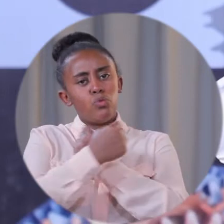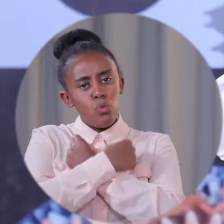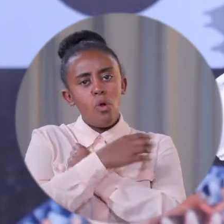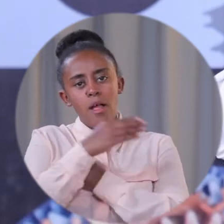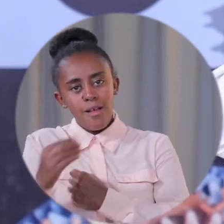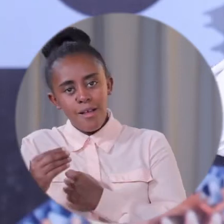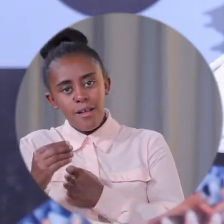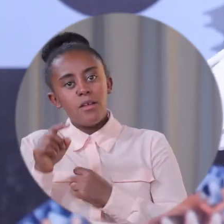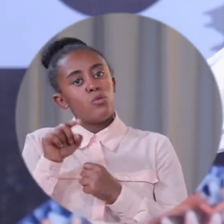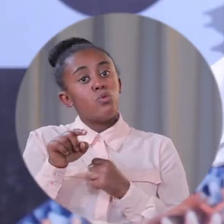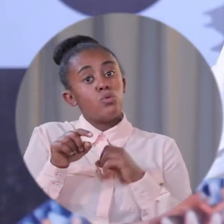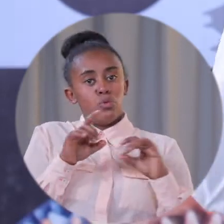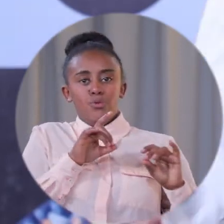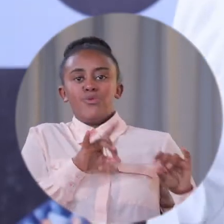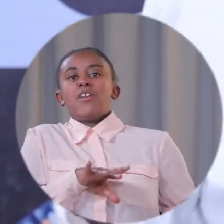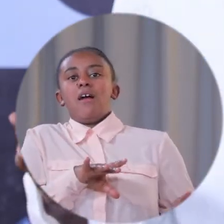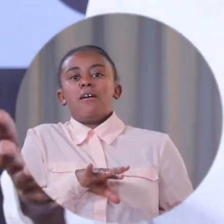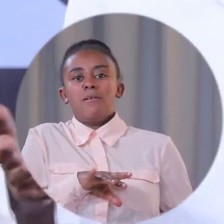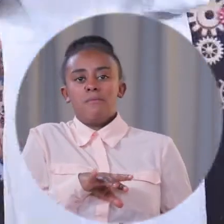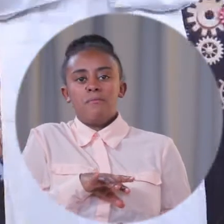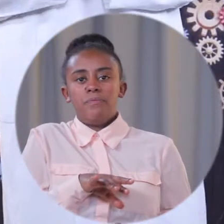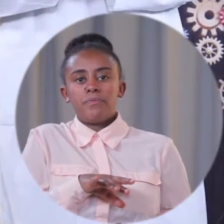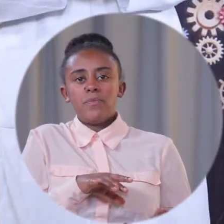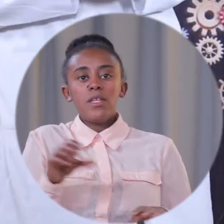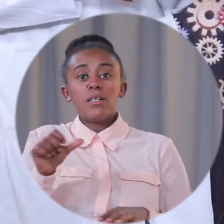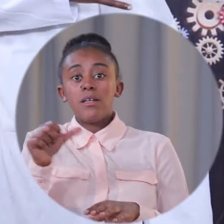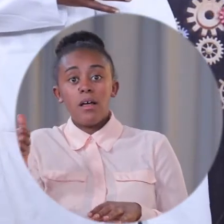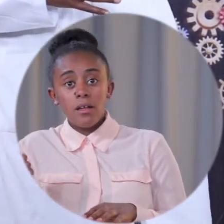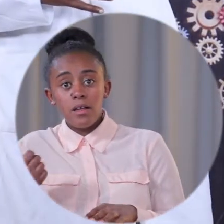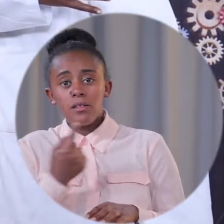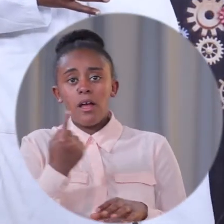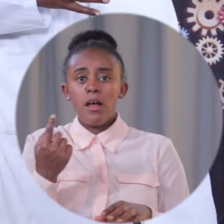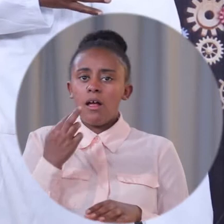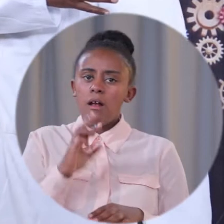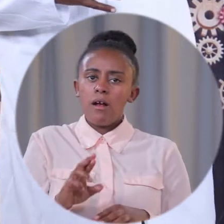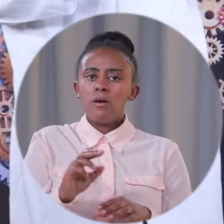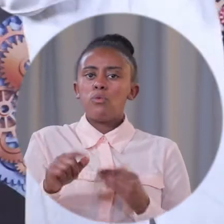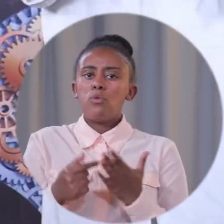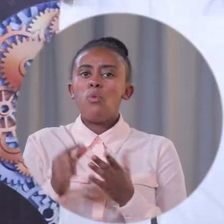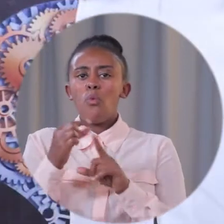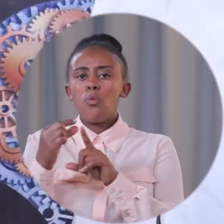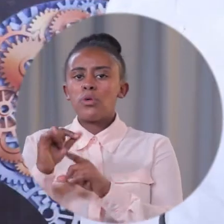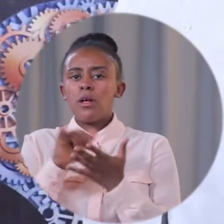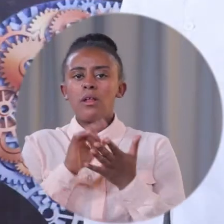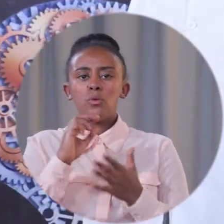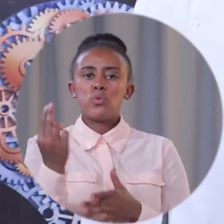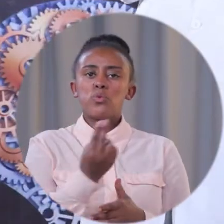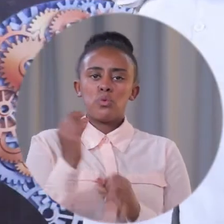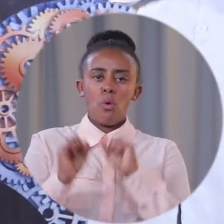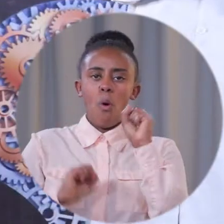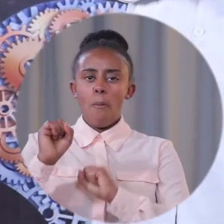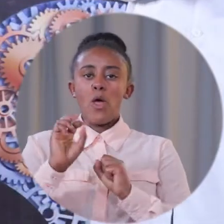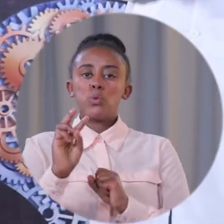and what you dislike. The other one is there are some words that are used in order to compare